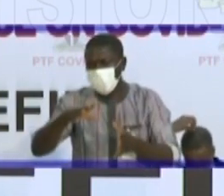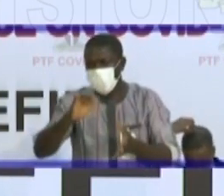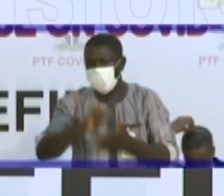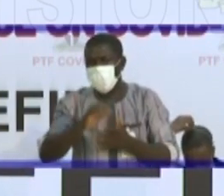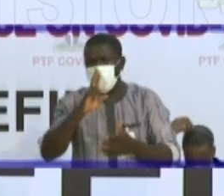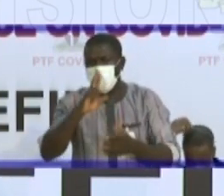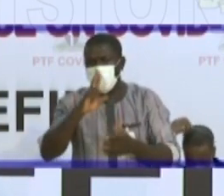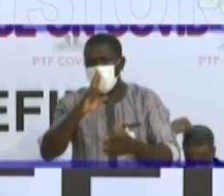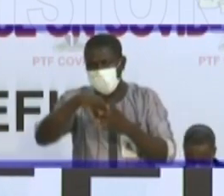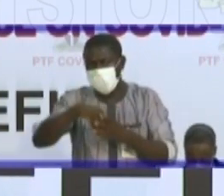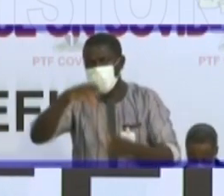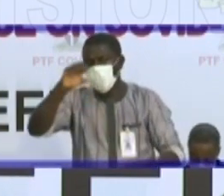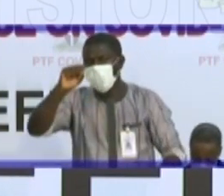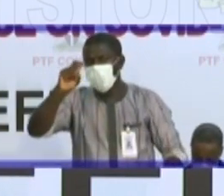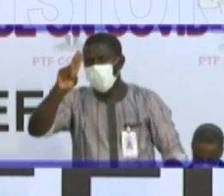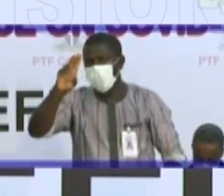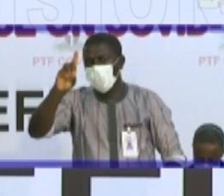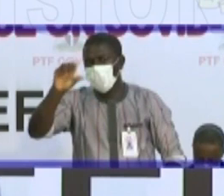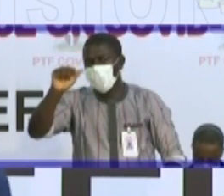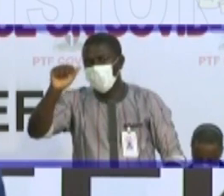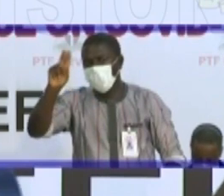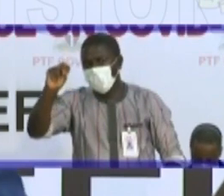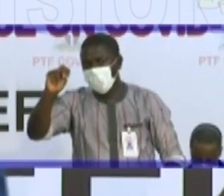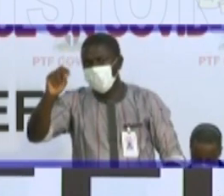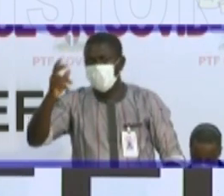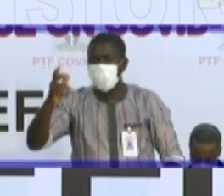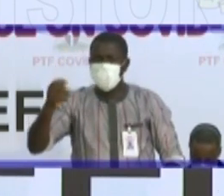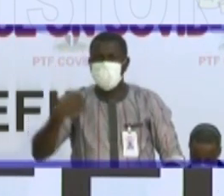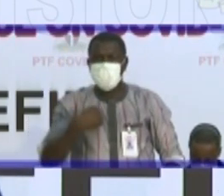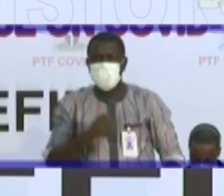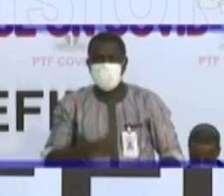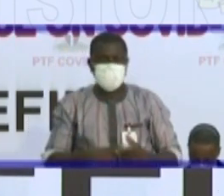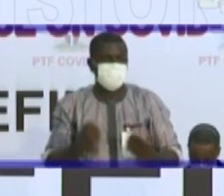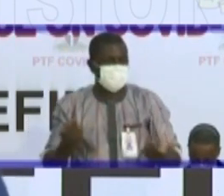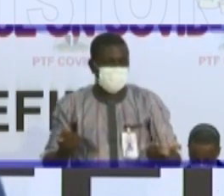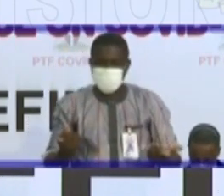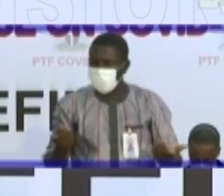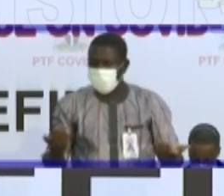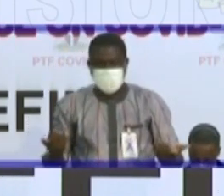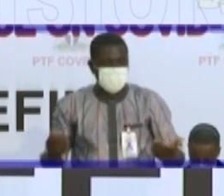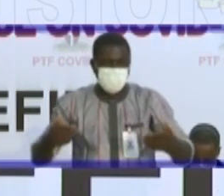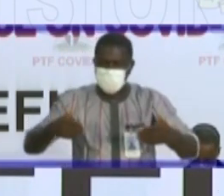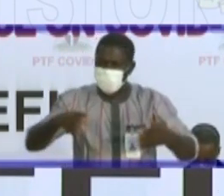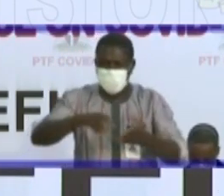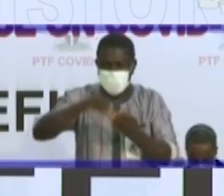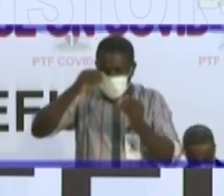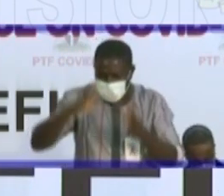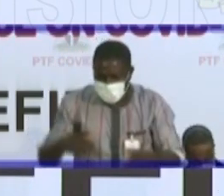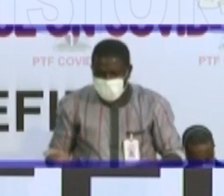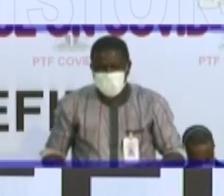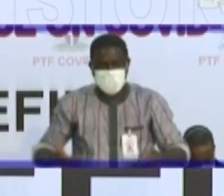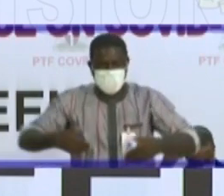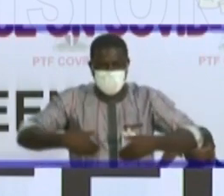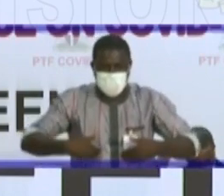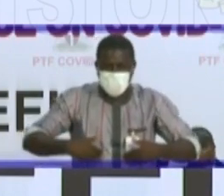Khartoum in Sudan. Of course, we have to bend over backwards because they are students, young